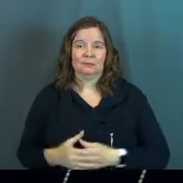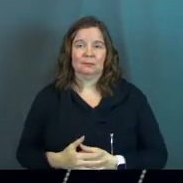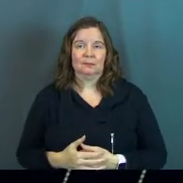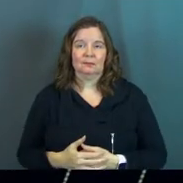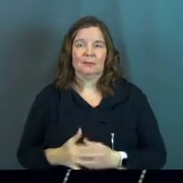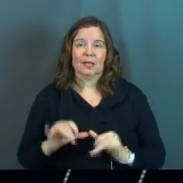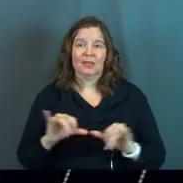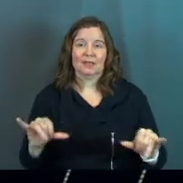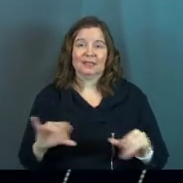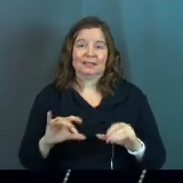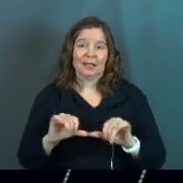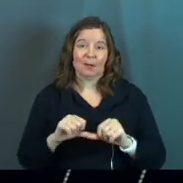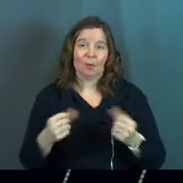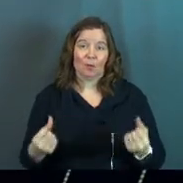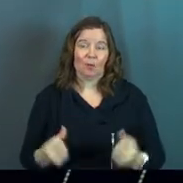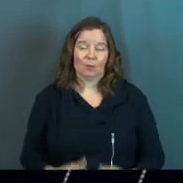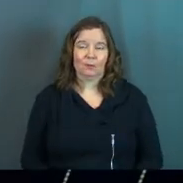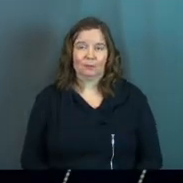And they stay broken.